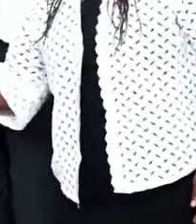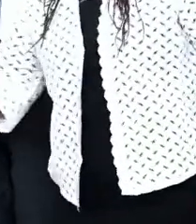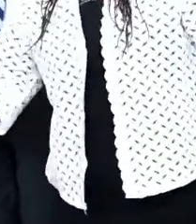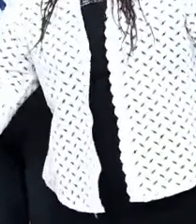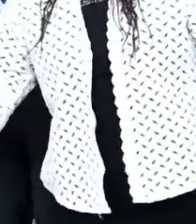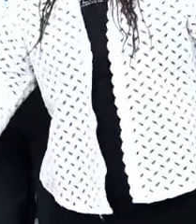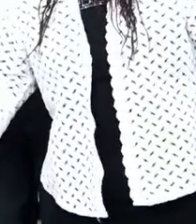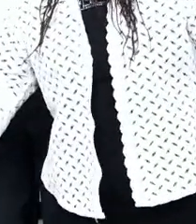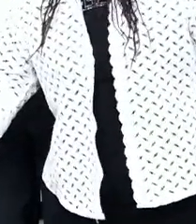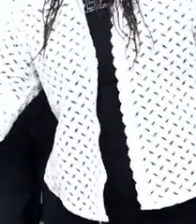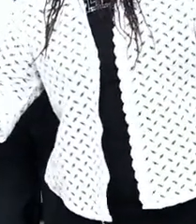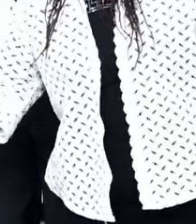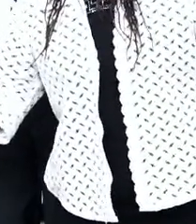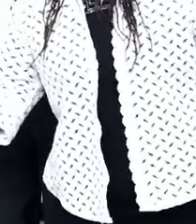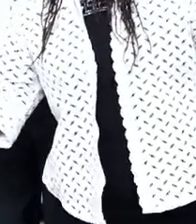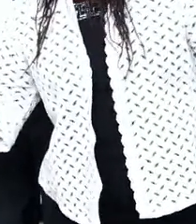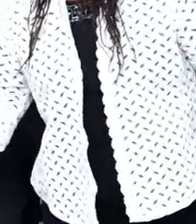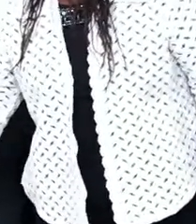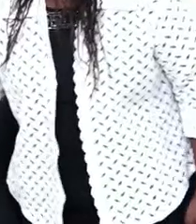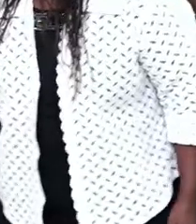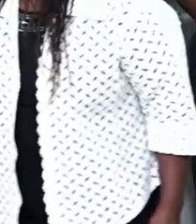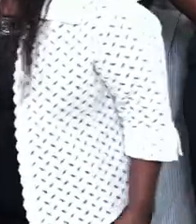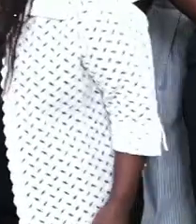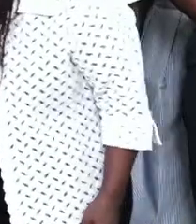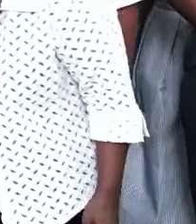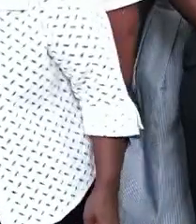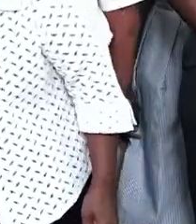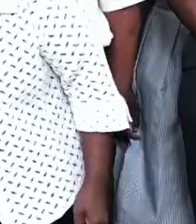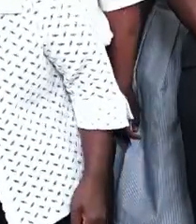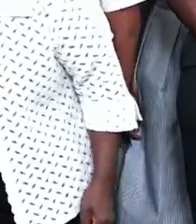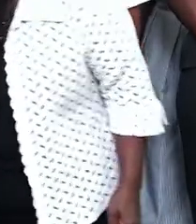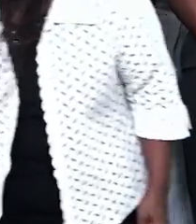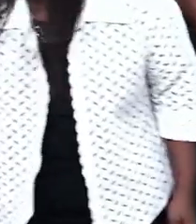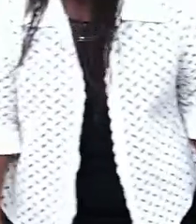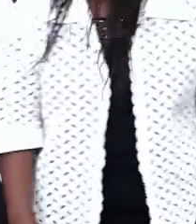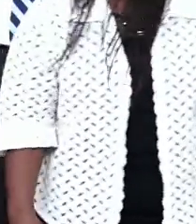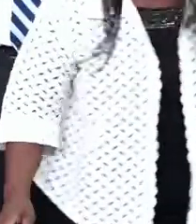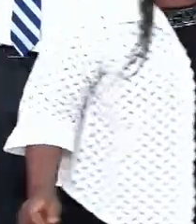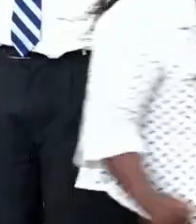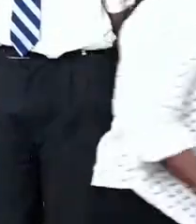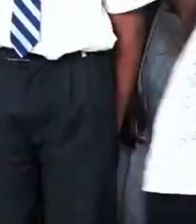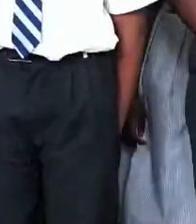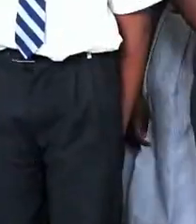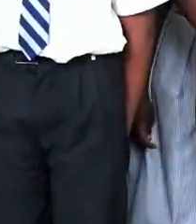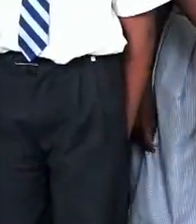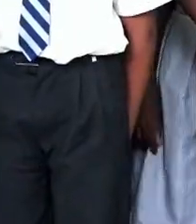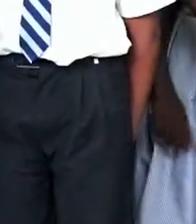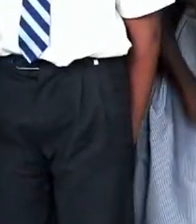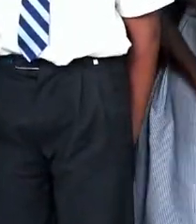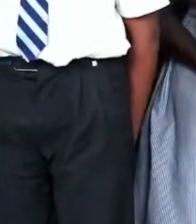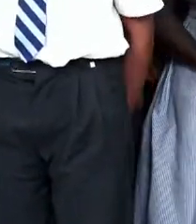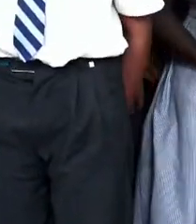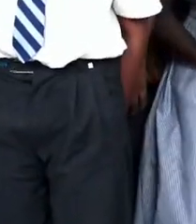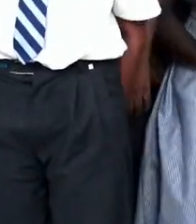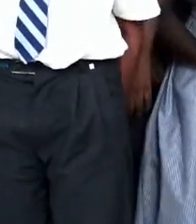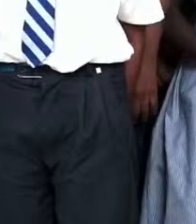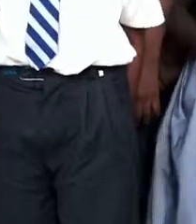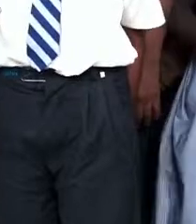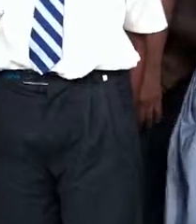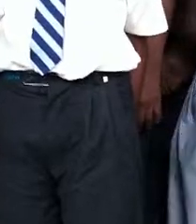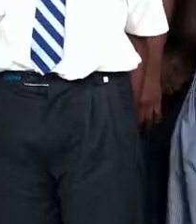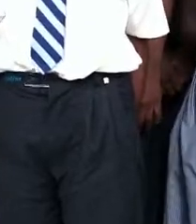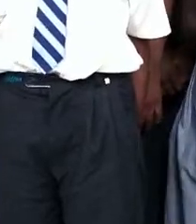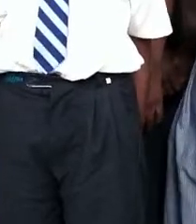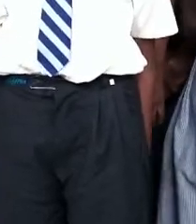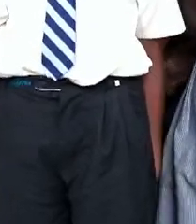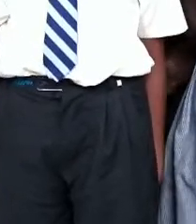praise God, church. Praise God once more. In the midst and uncertainty and grief, remember